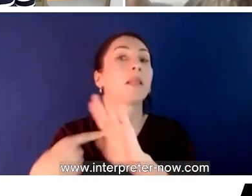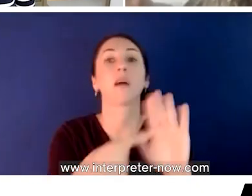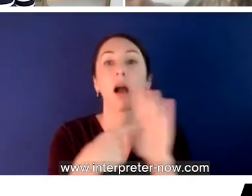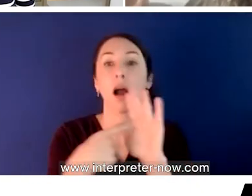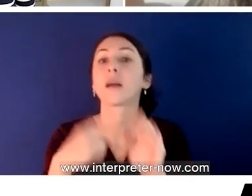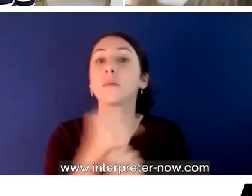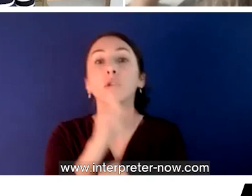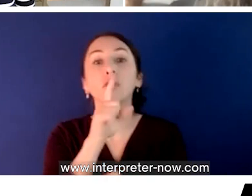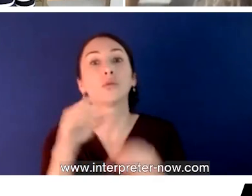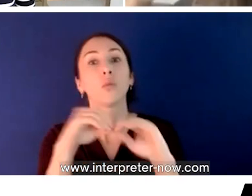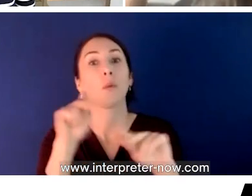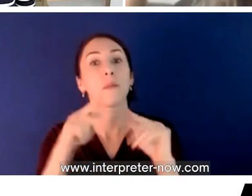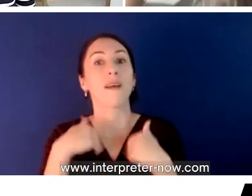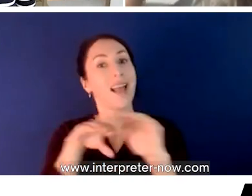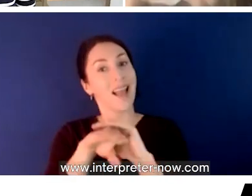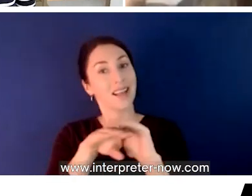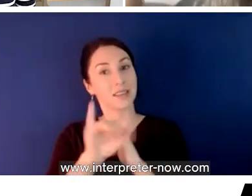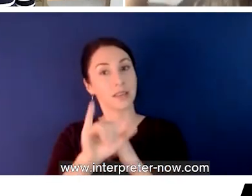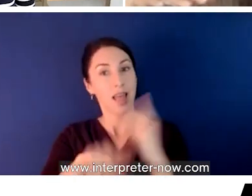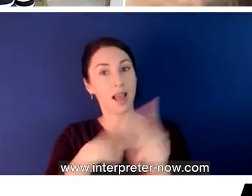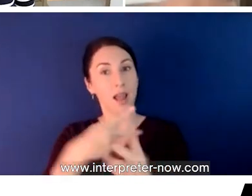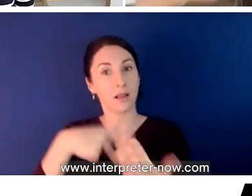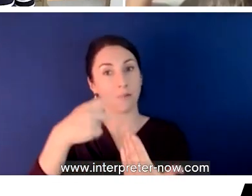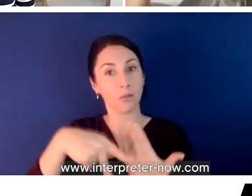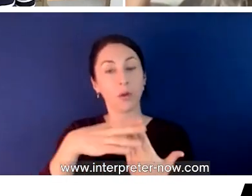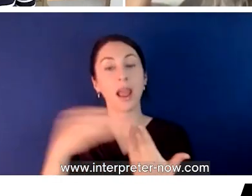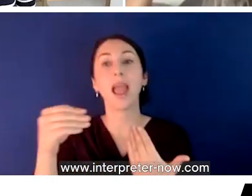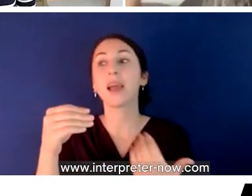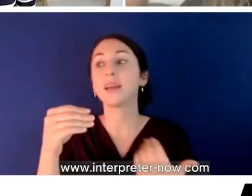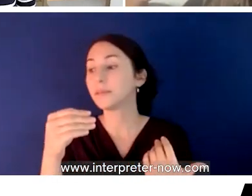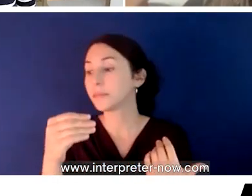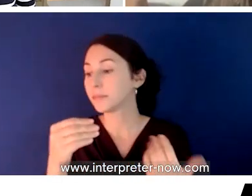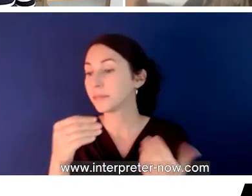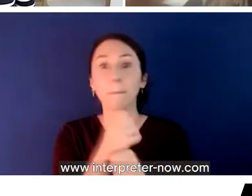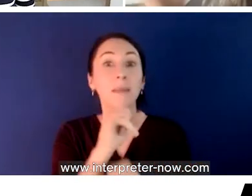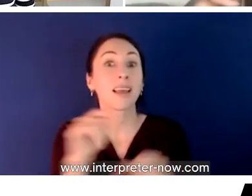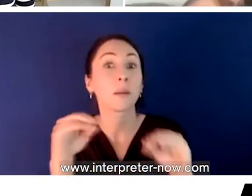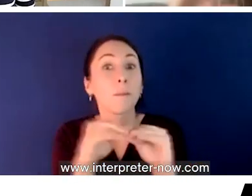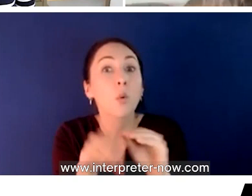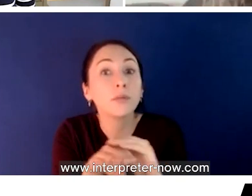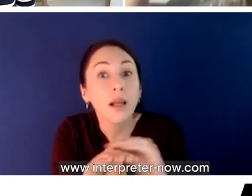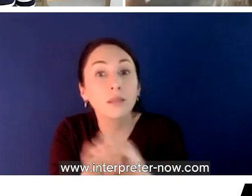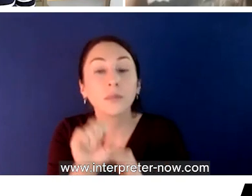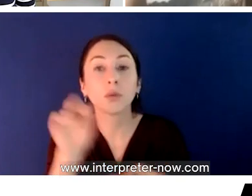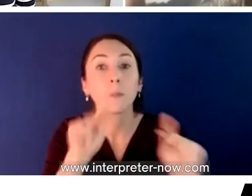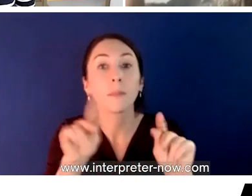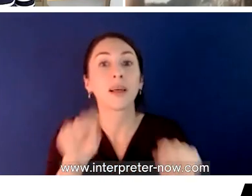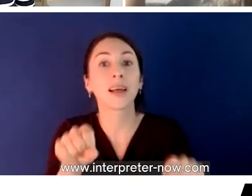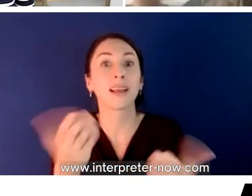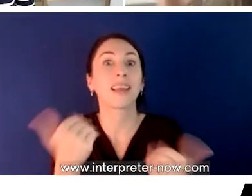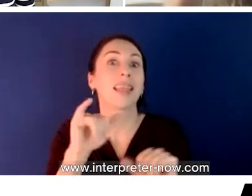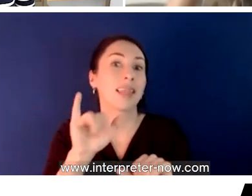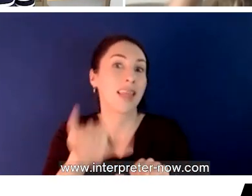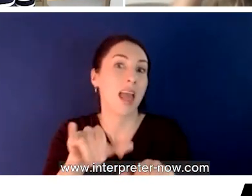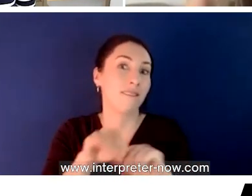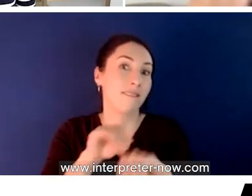have access to it, but also lower the hurdle, lower the bar for actually trying to get that advice, right? It doesn't have to be for the big egregious